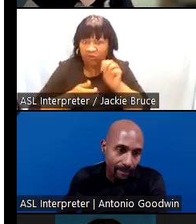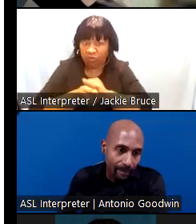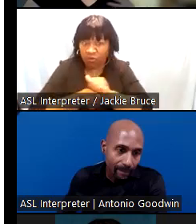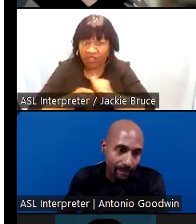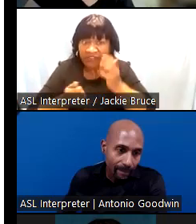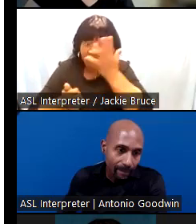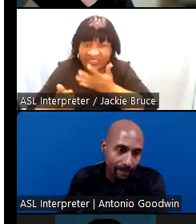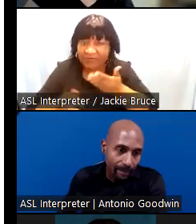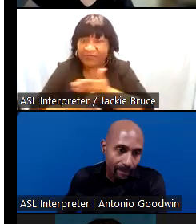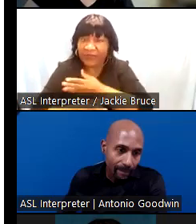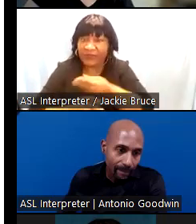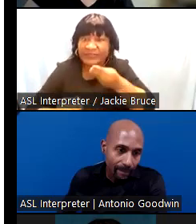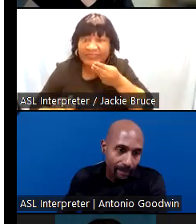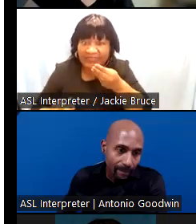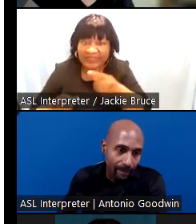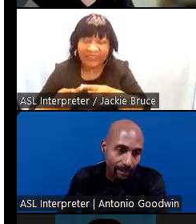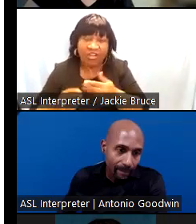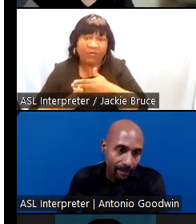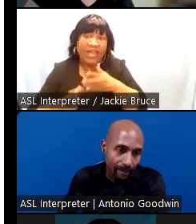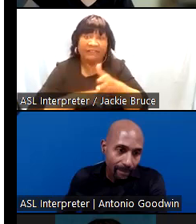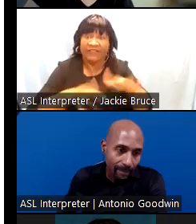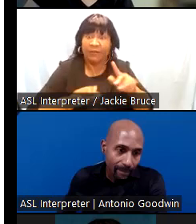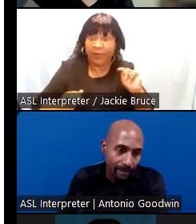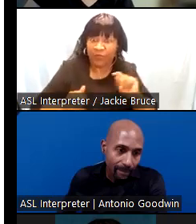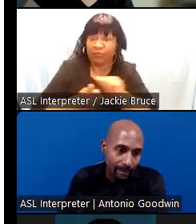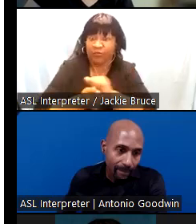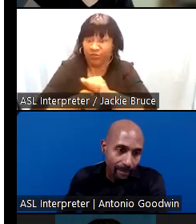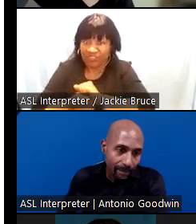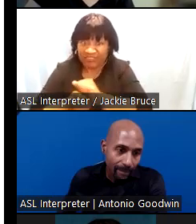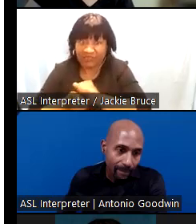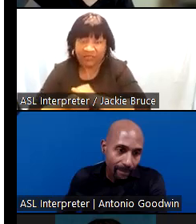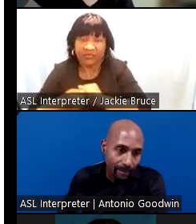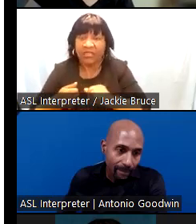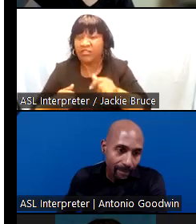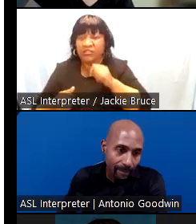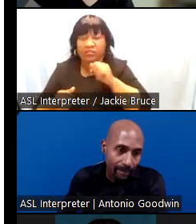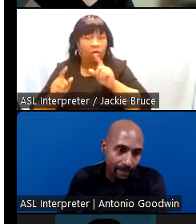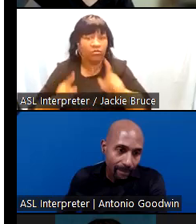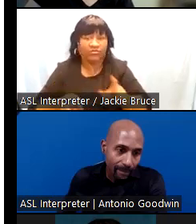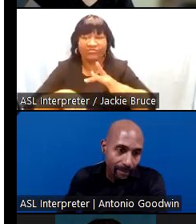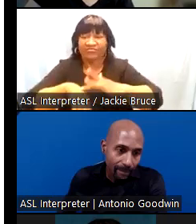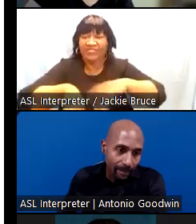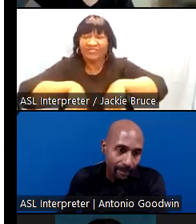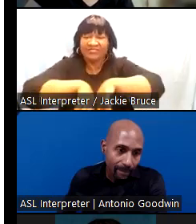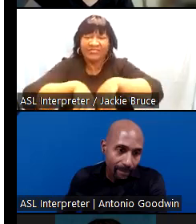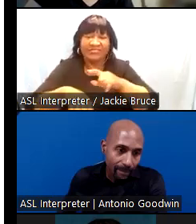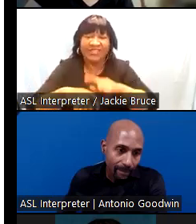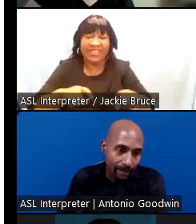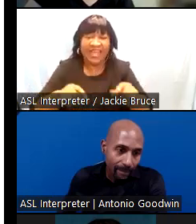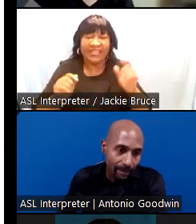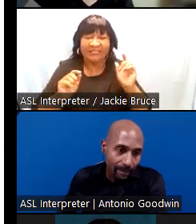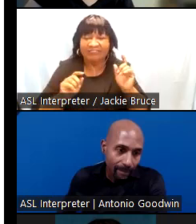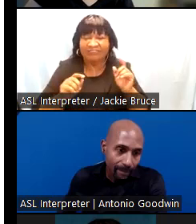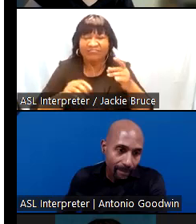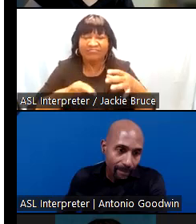eating, after going to the bathroom, and then avoid gatherings of skin-to-skin contact. So things like raves or